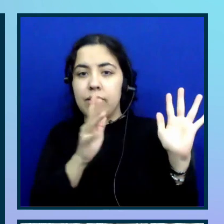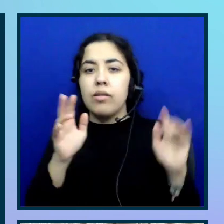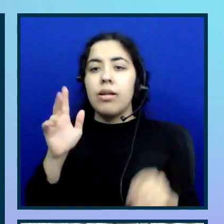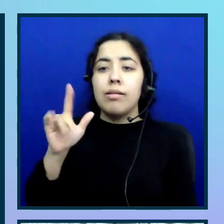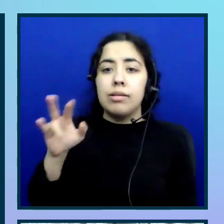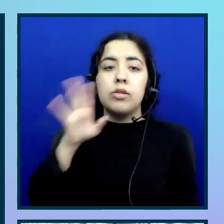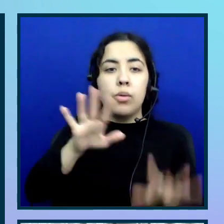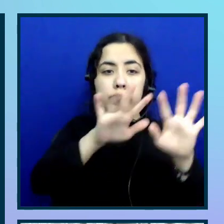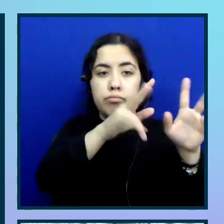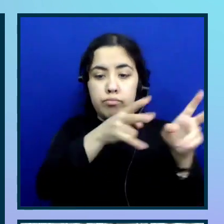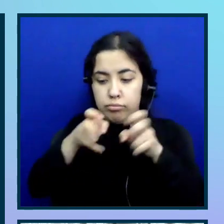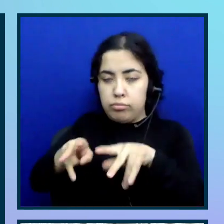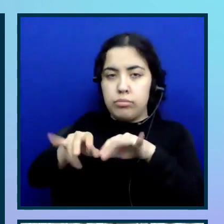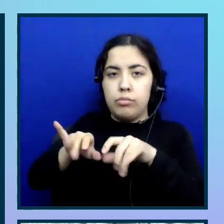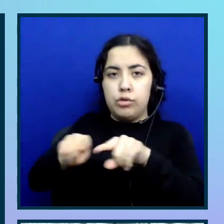chat.